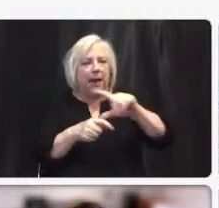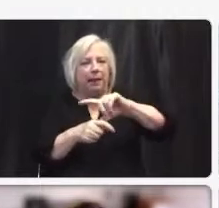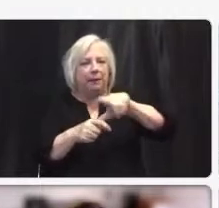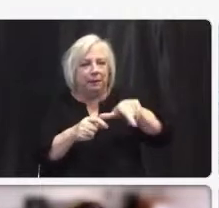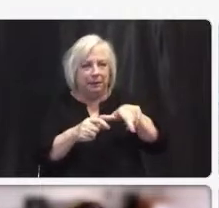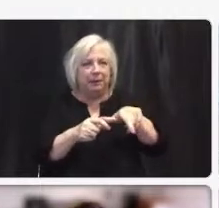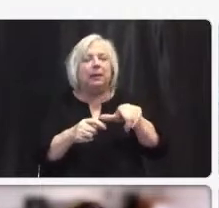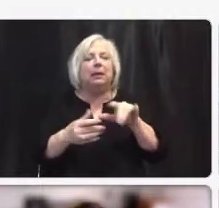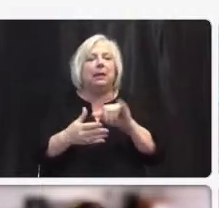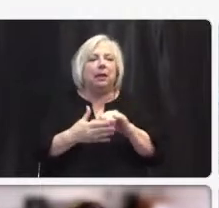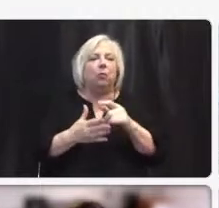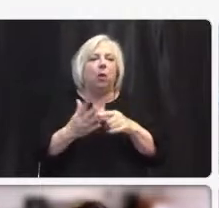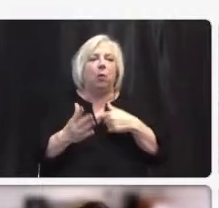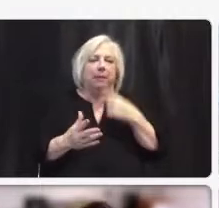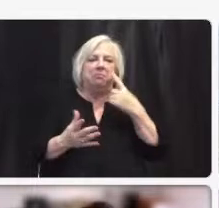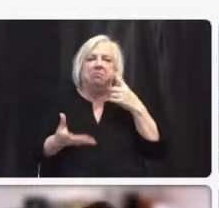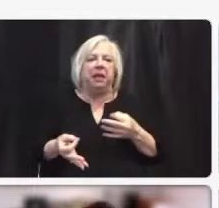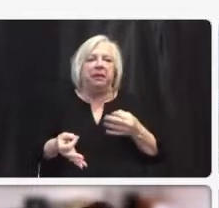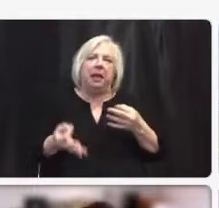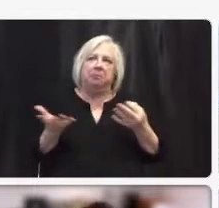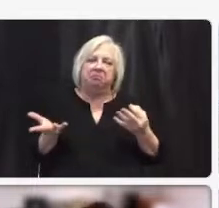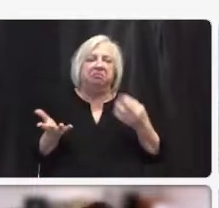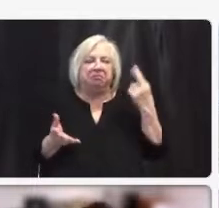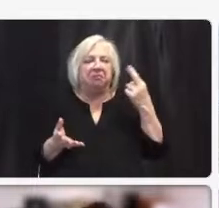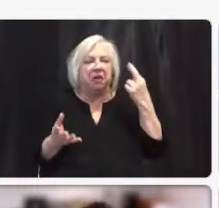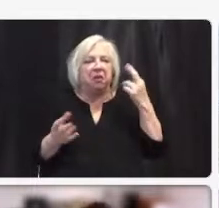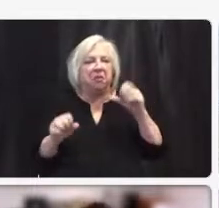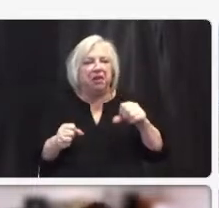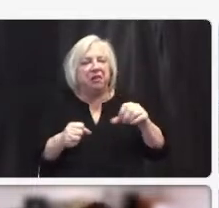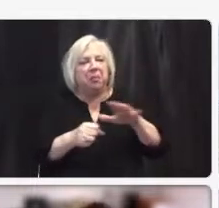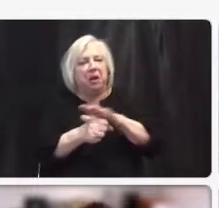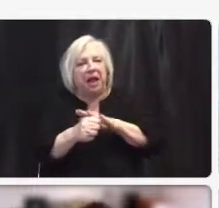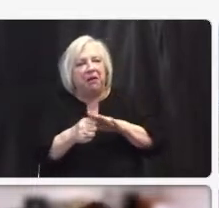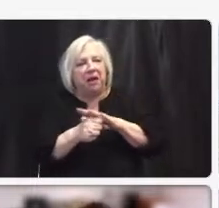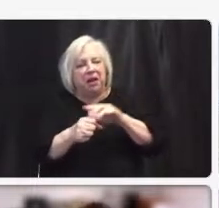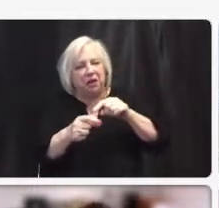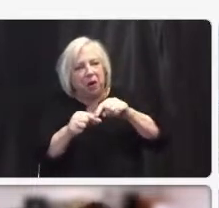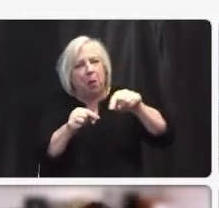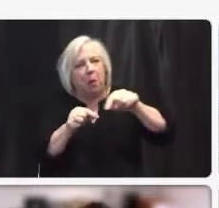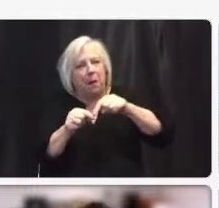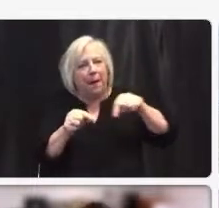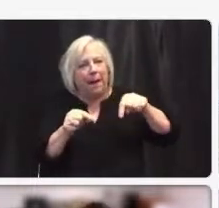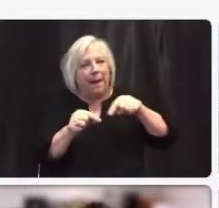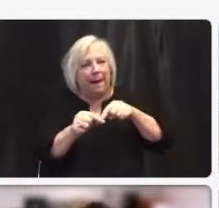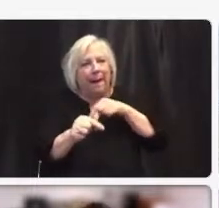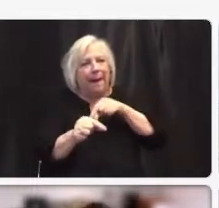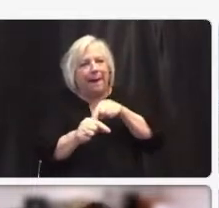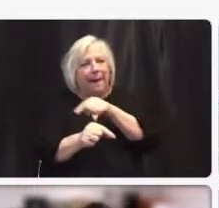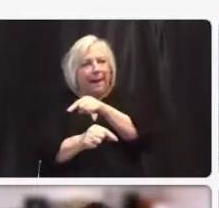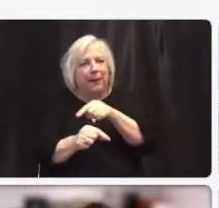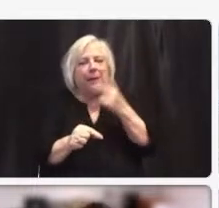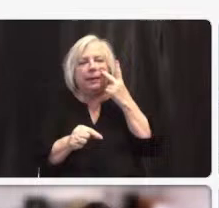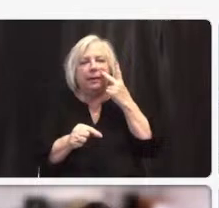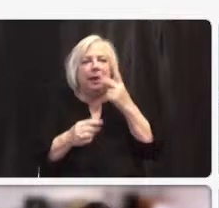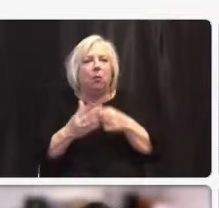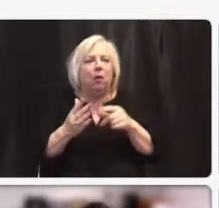what we decided would be a reasonable distance to go out and look at what others have been